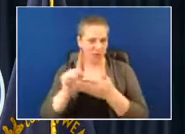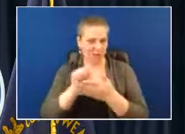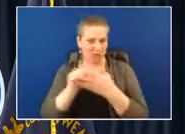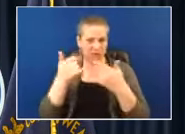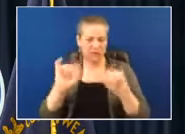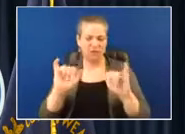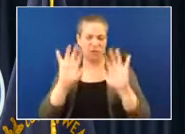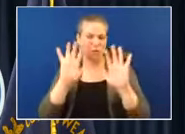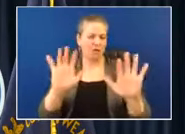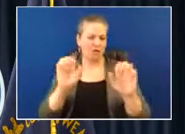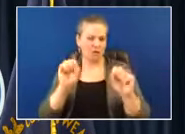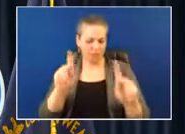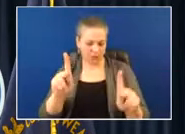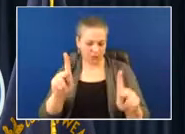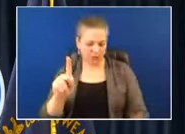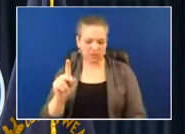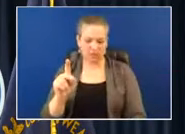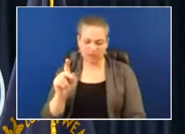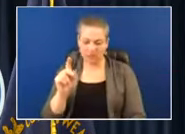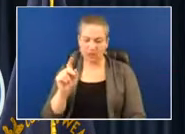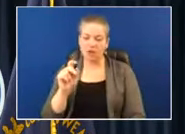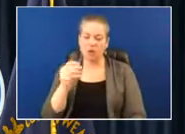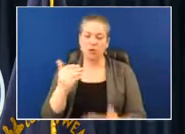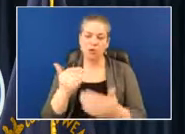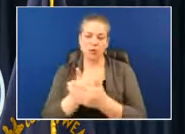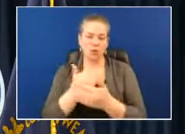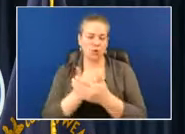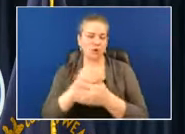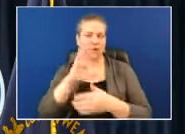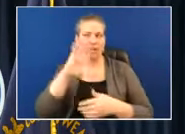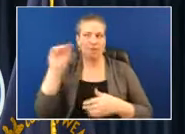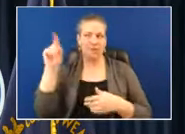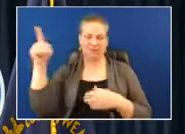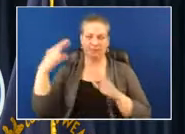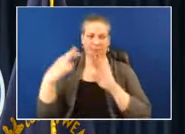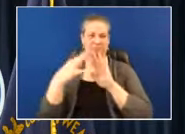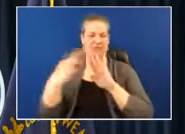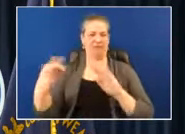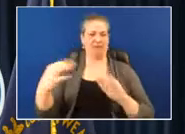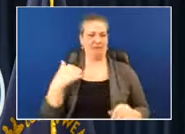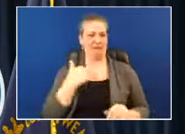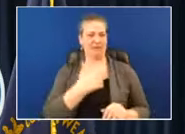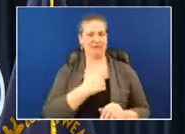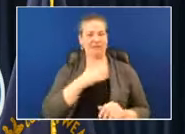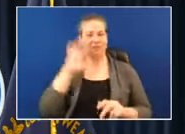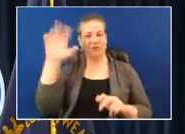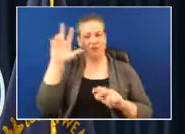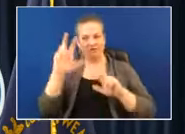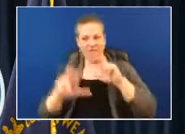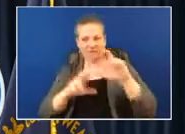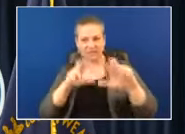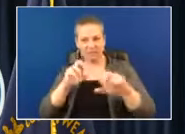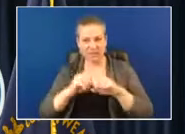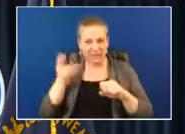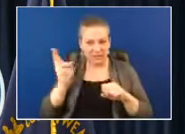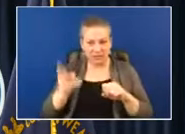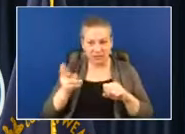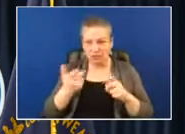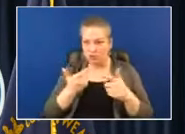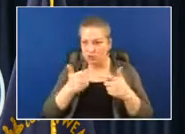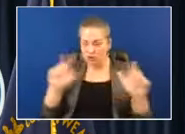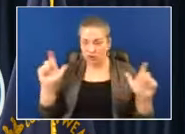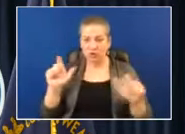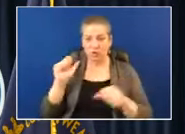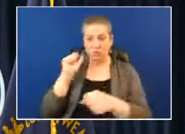opportunities with new companies picking us for the biggest investments in their history and employers that are already